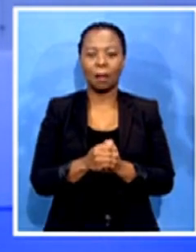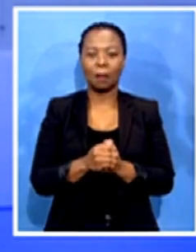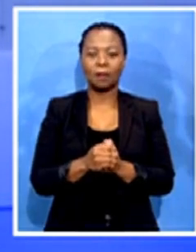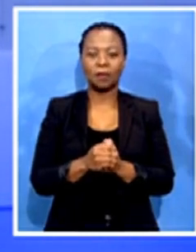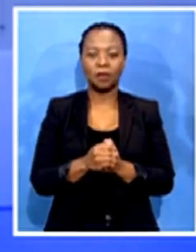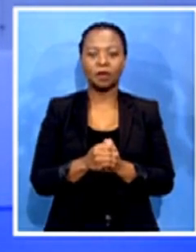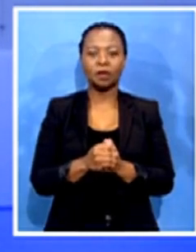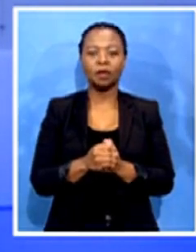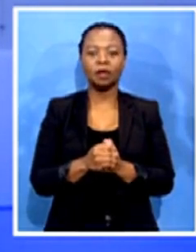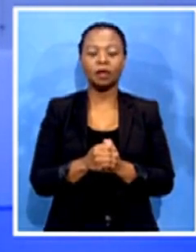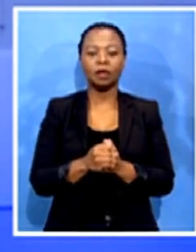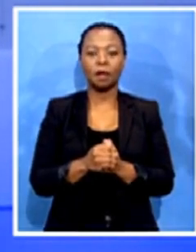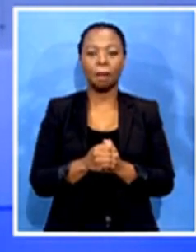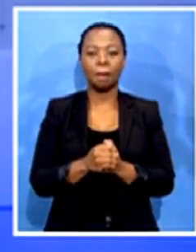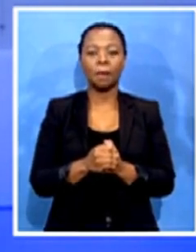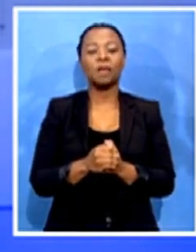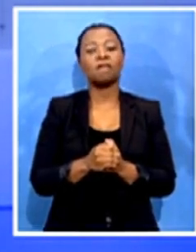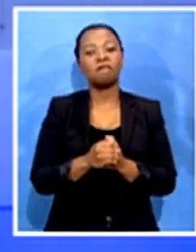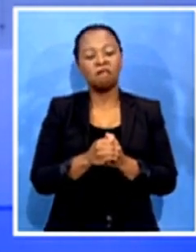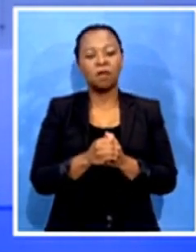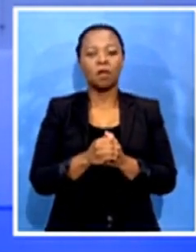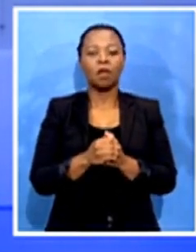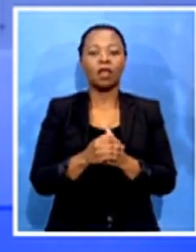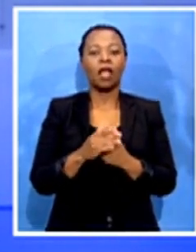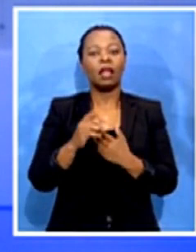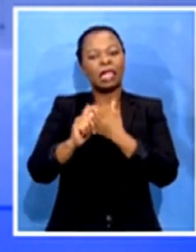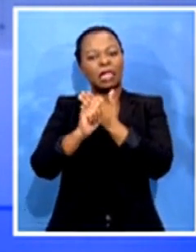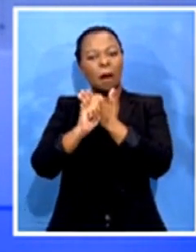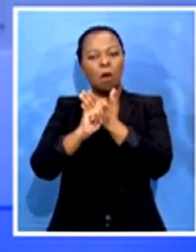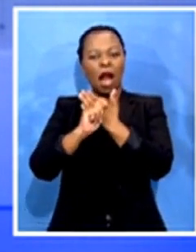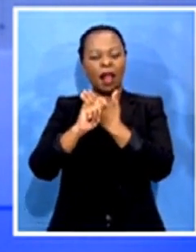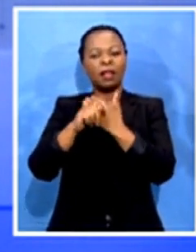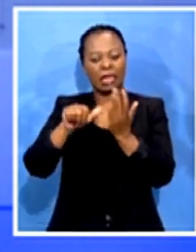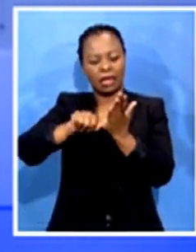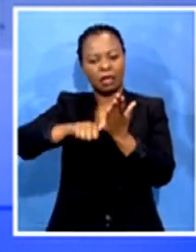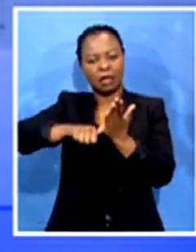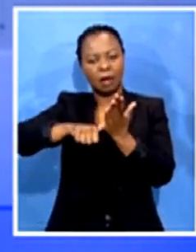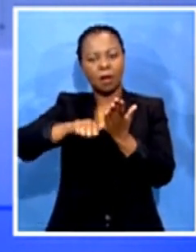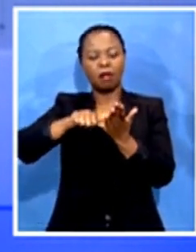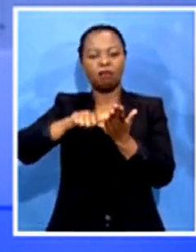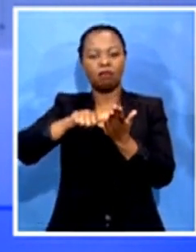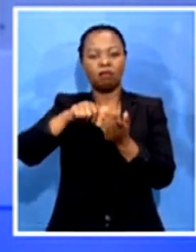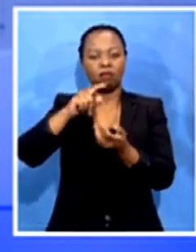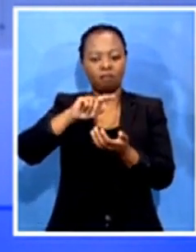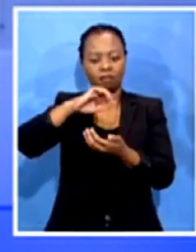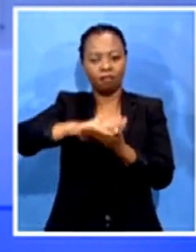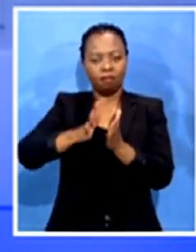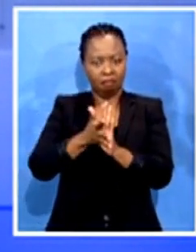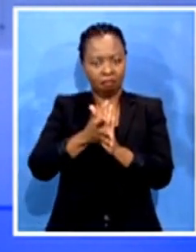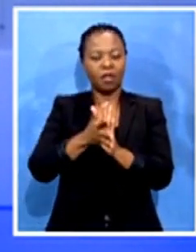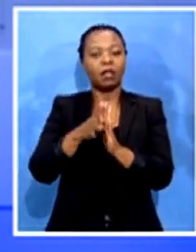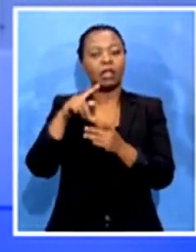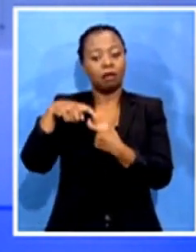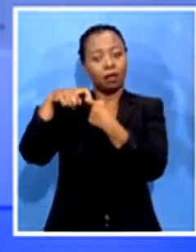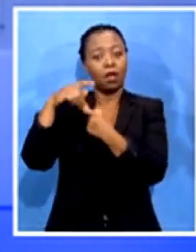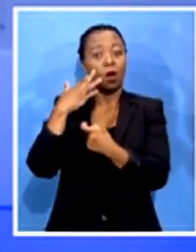All temporary disability grants, which were extended for the period February to December 2020, have lapsed. December was